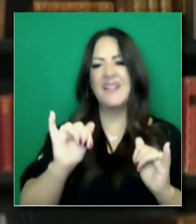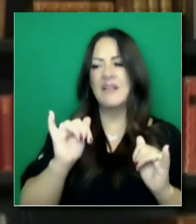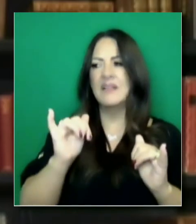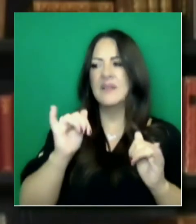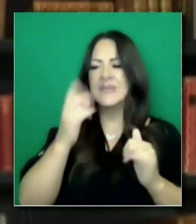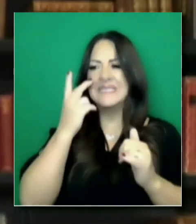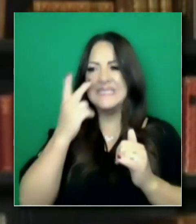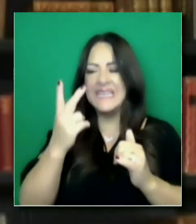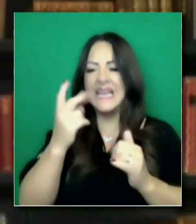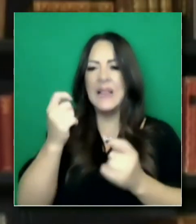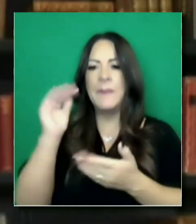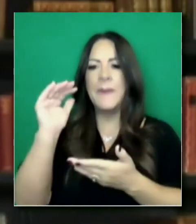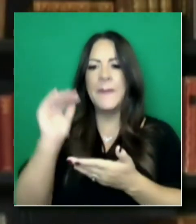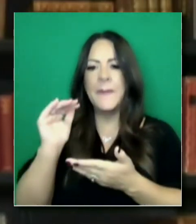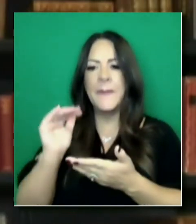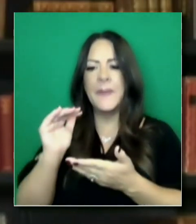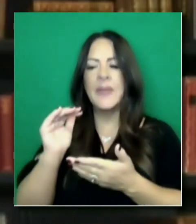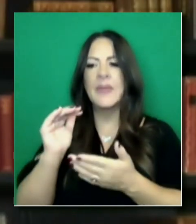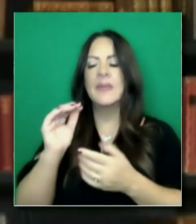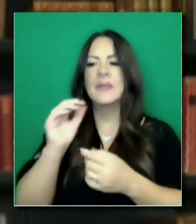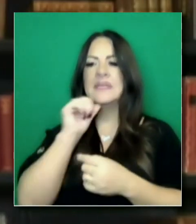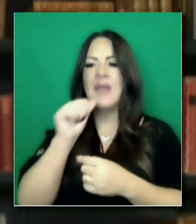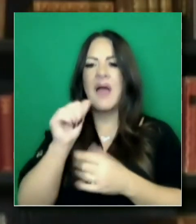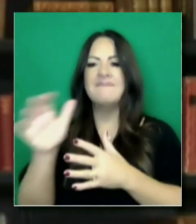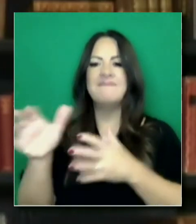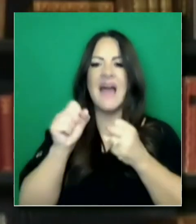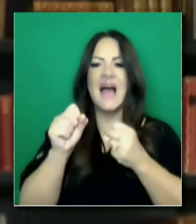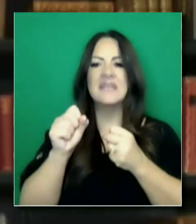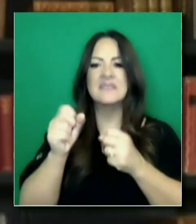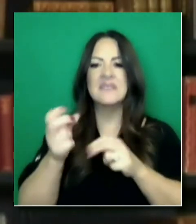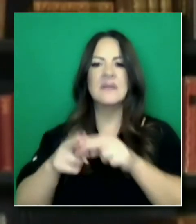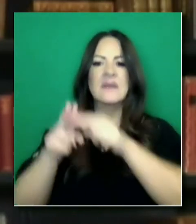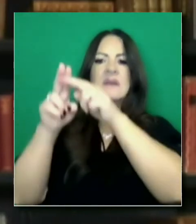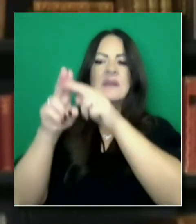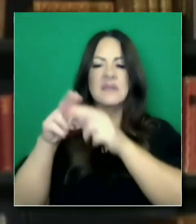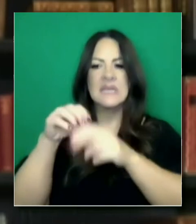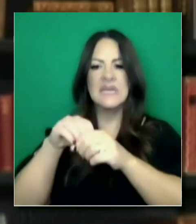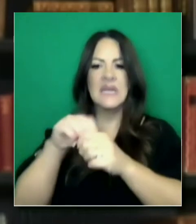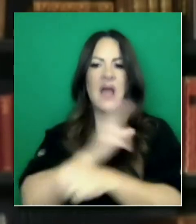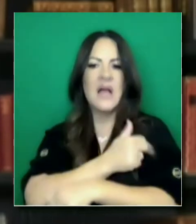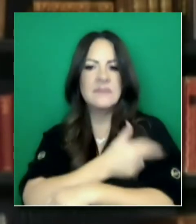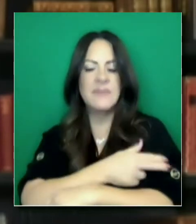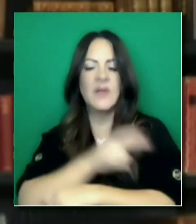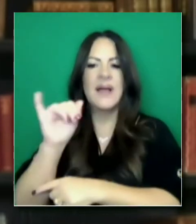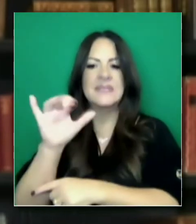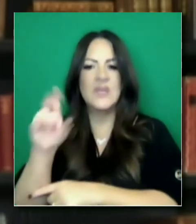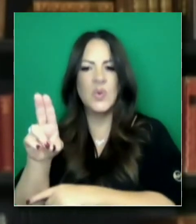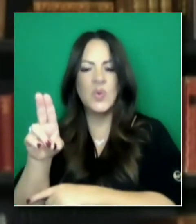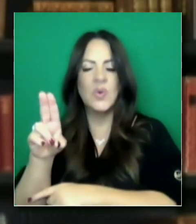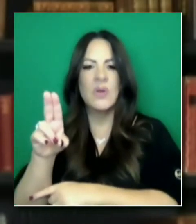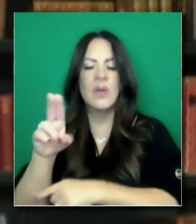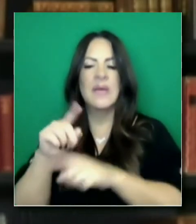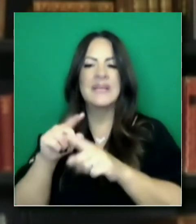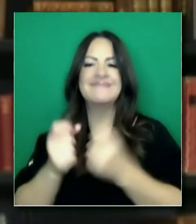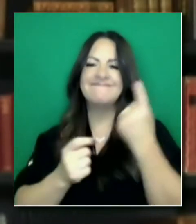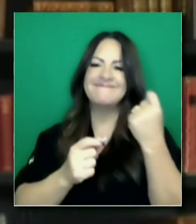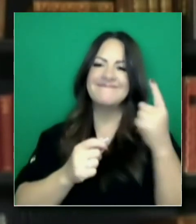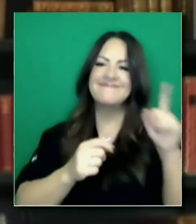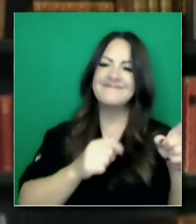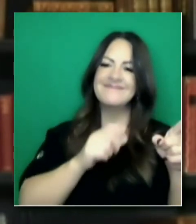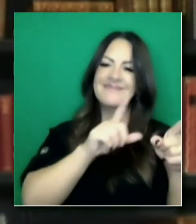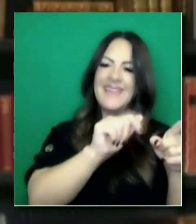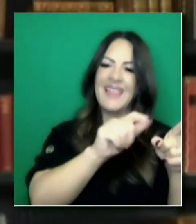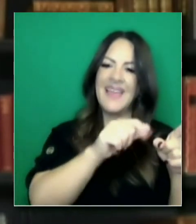beginning now to slow down in terms of the rate of growth everywhere outside of LA in particular, though again, in parts of